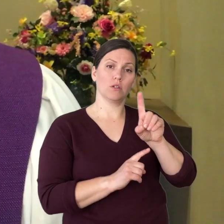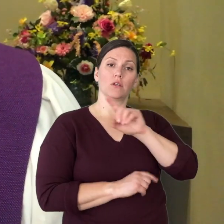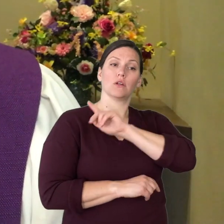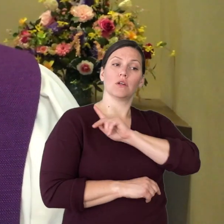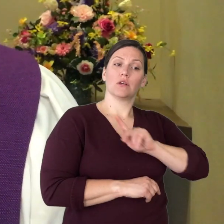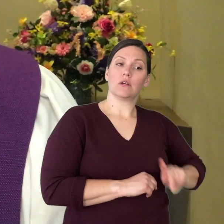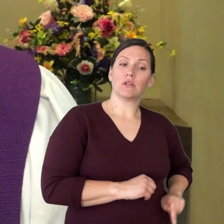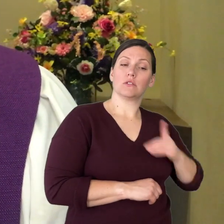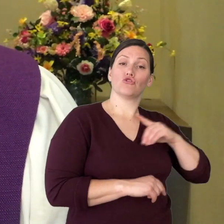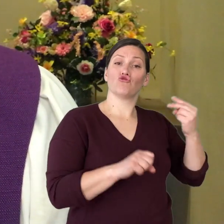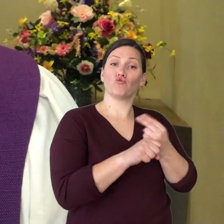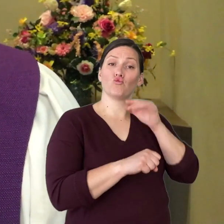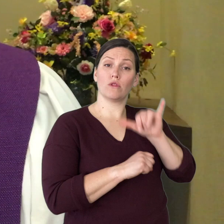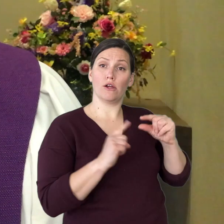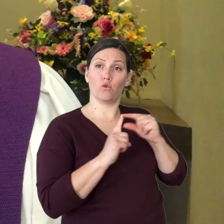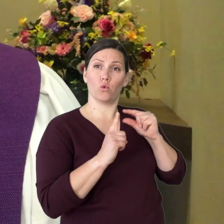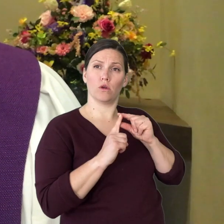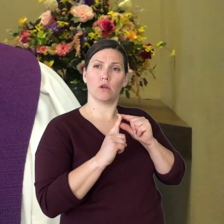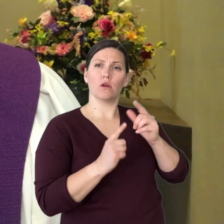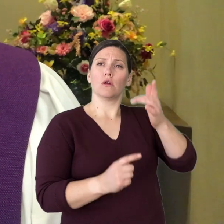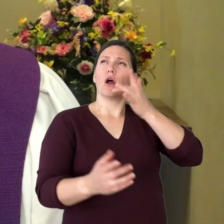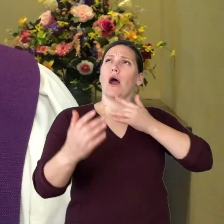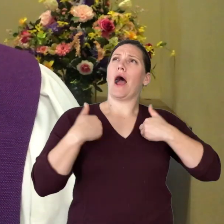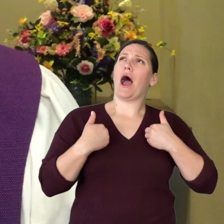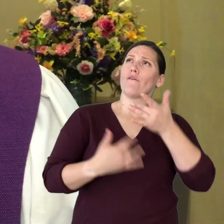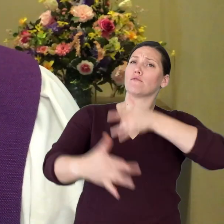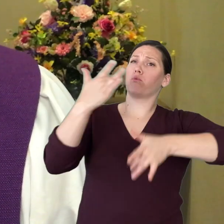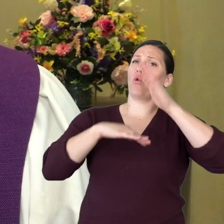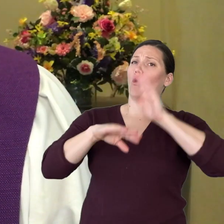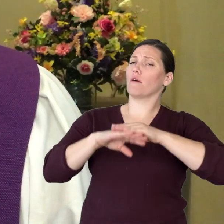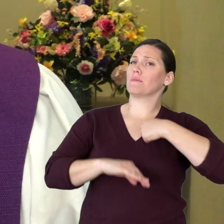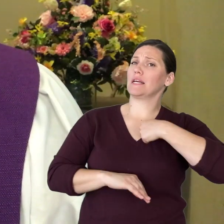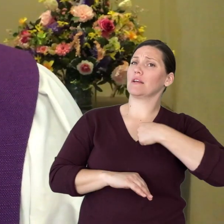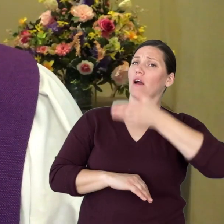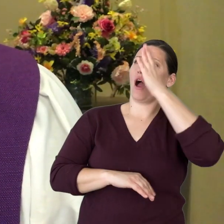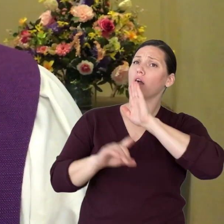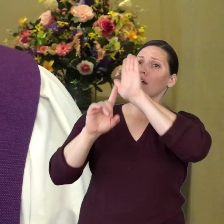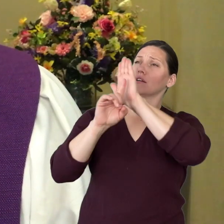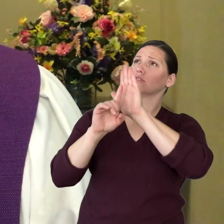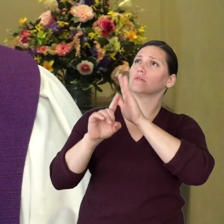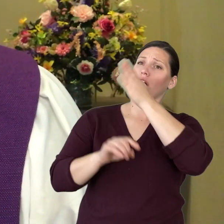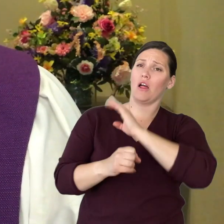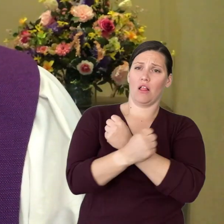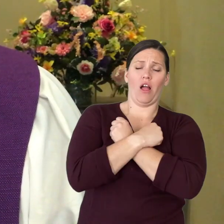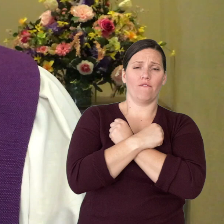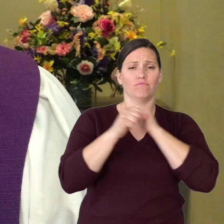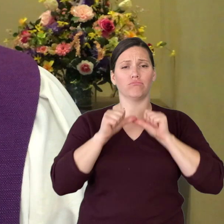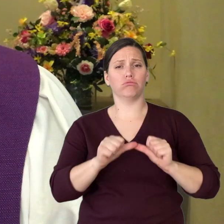used these words: "Have mercy on me, O God, according to your steadfast